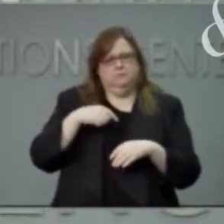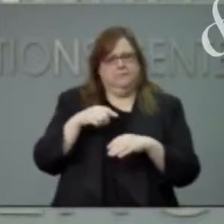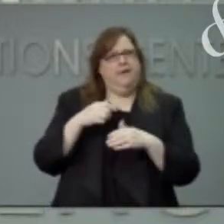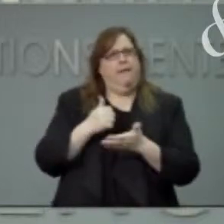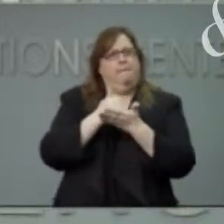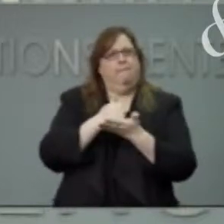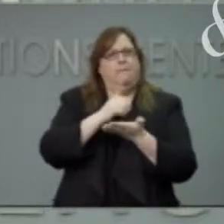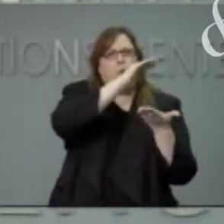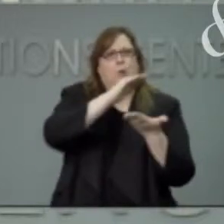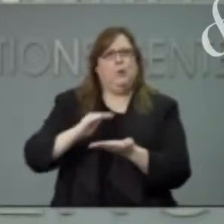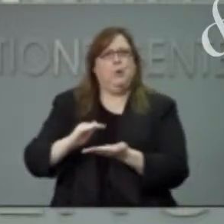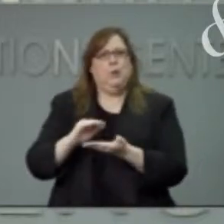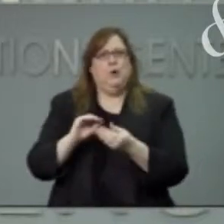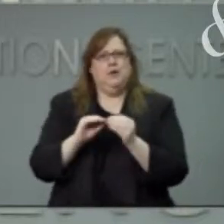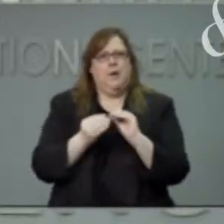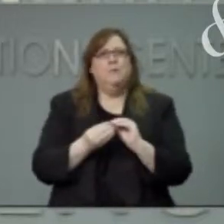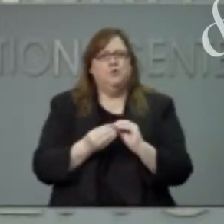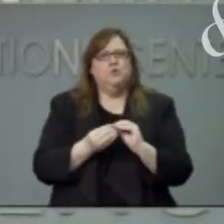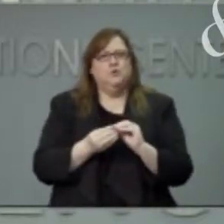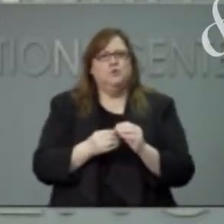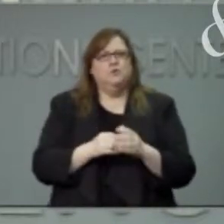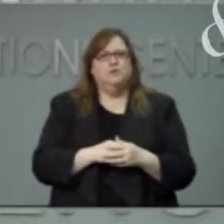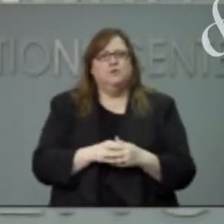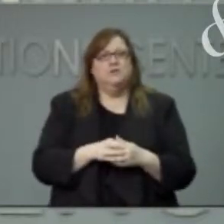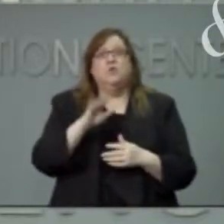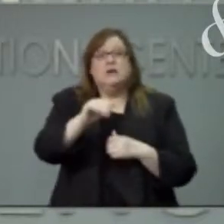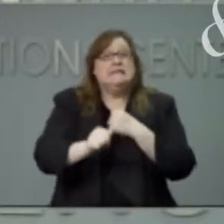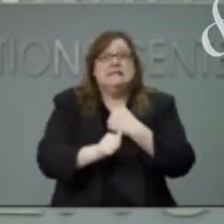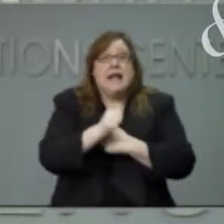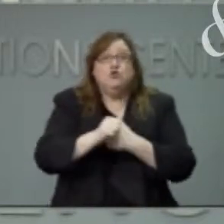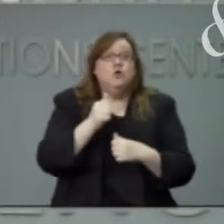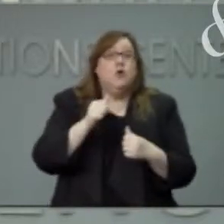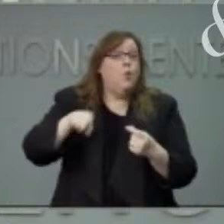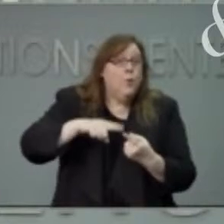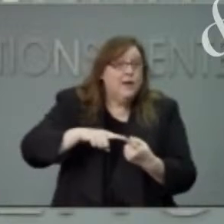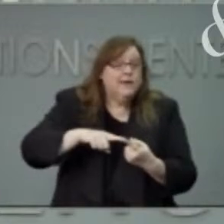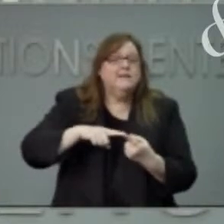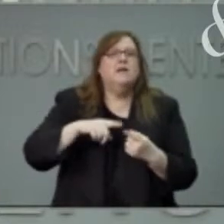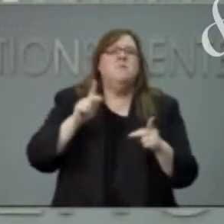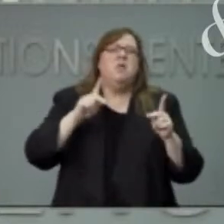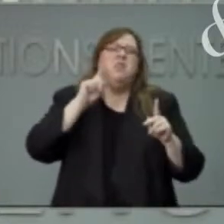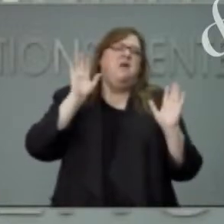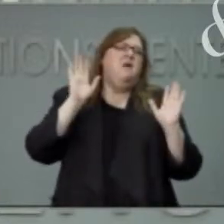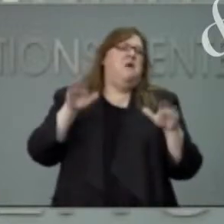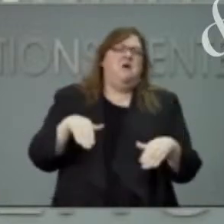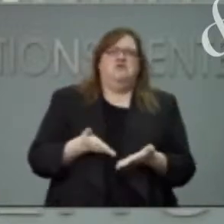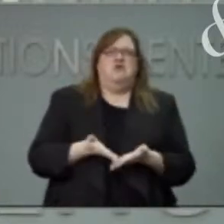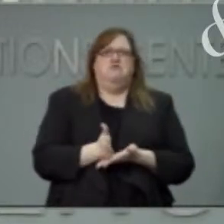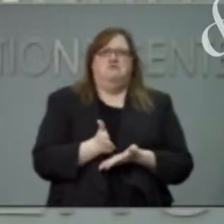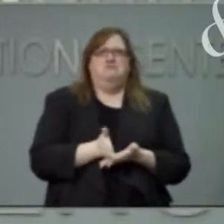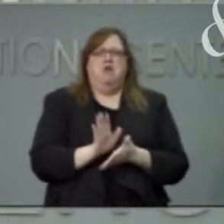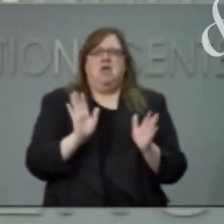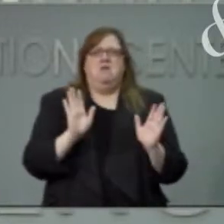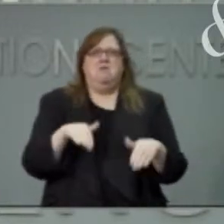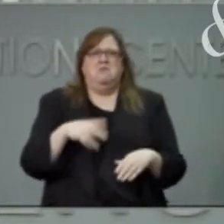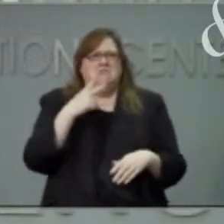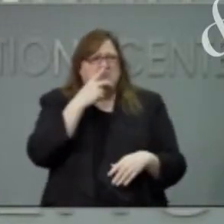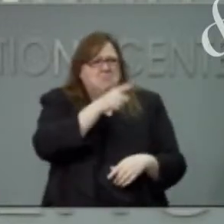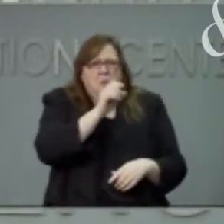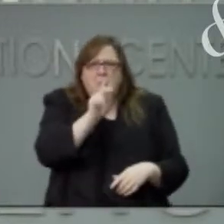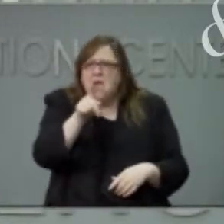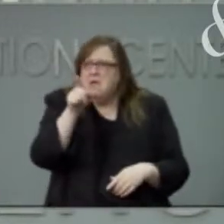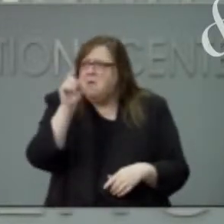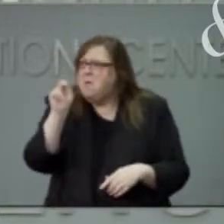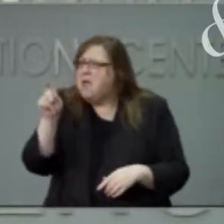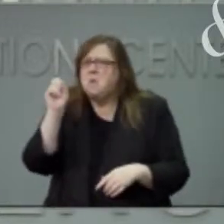time is when people drop their guard and think this isn't serious. As we saw in Washington over the weekend, the